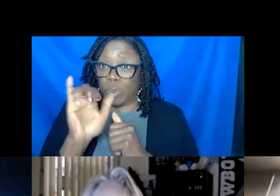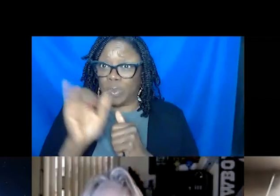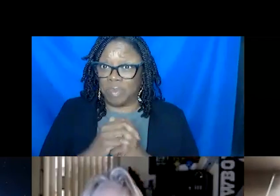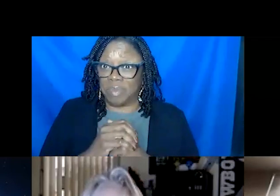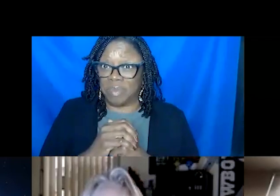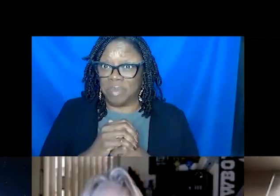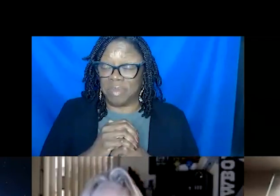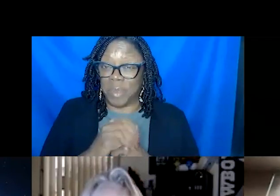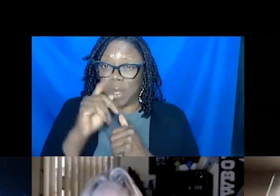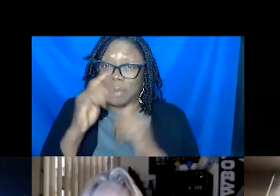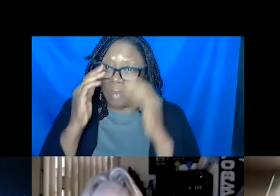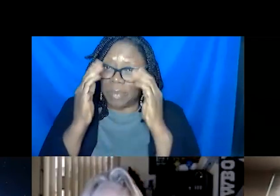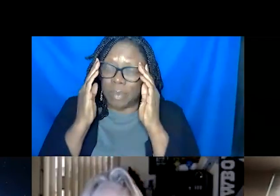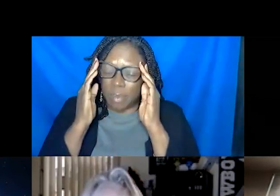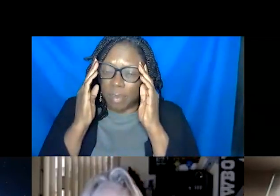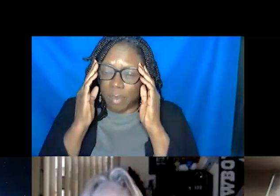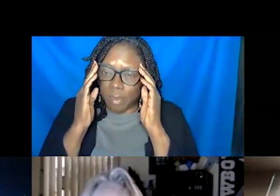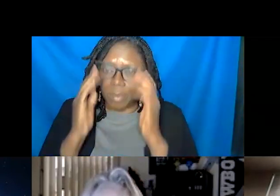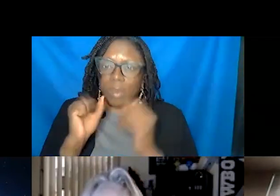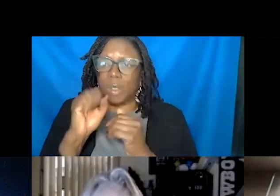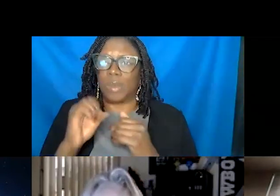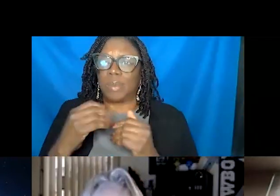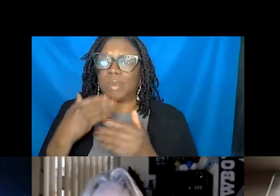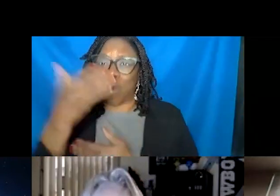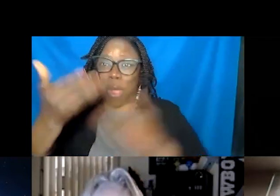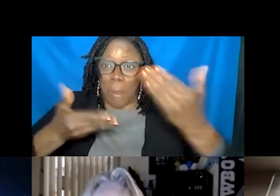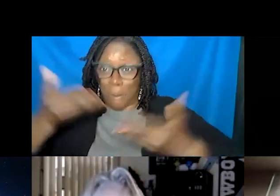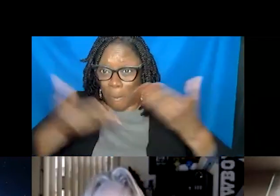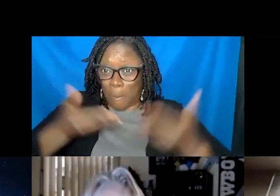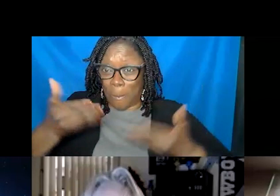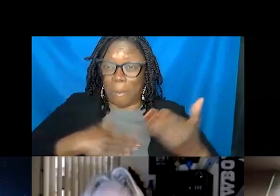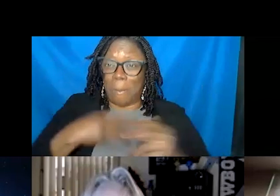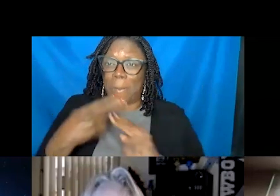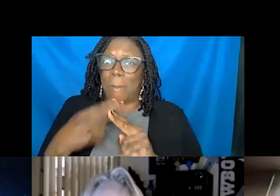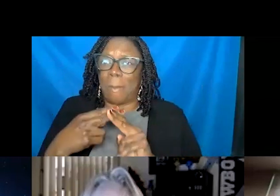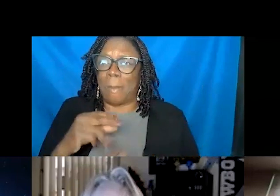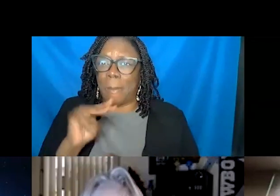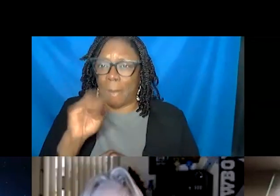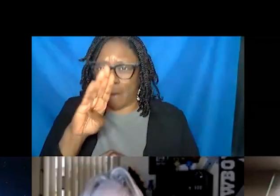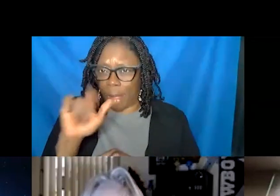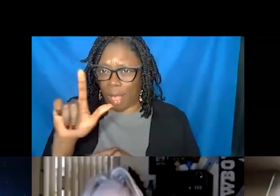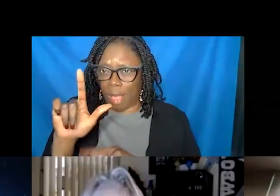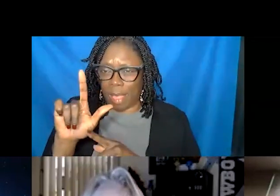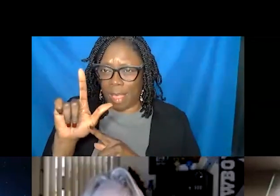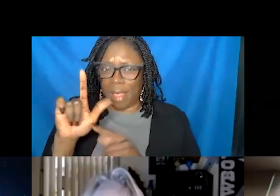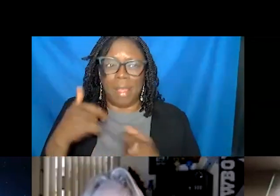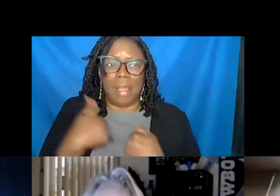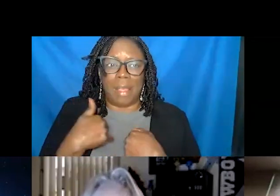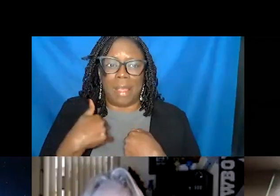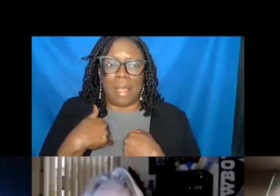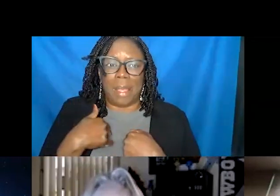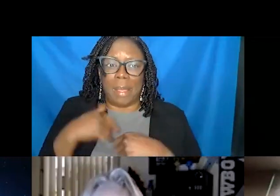group work as well. So again, welcome everyone. My name is Michael Taketa. I am an